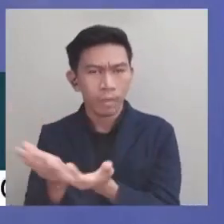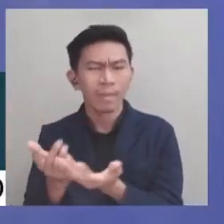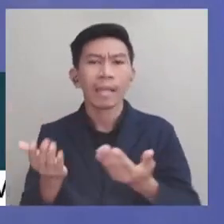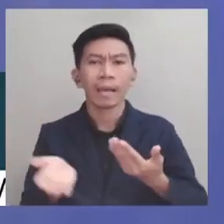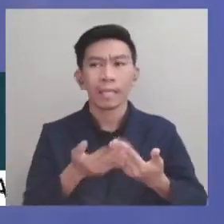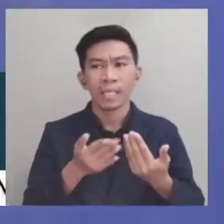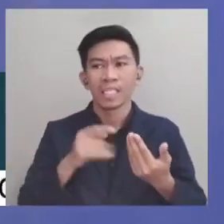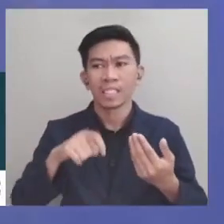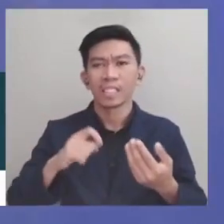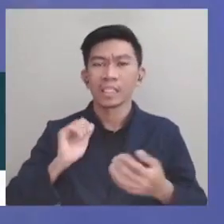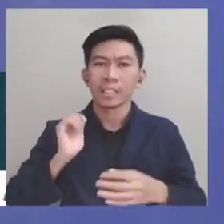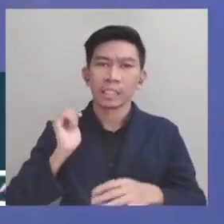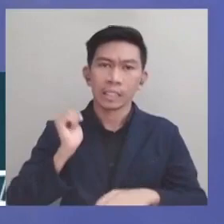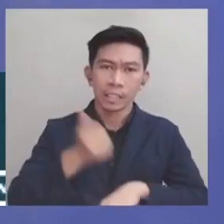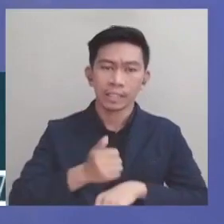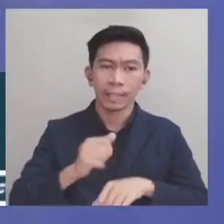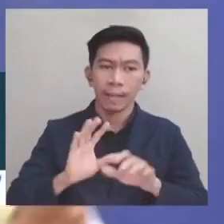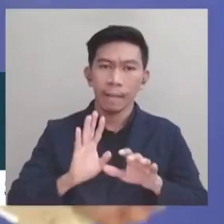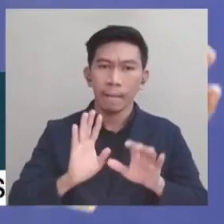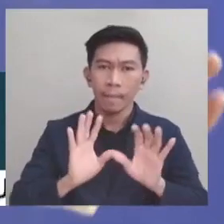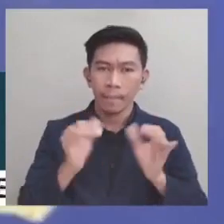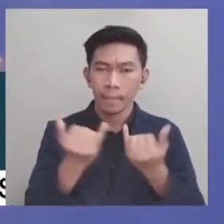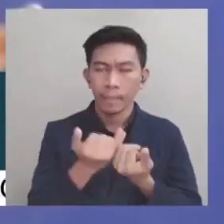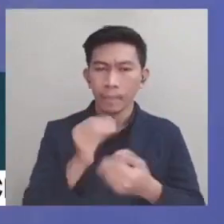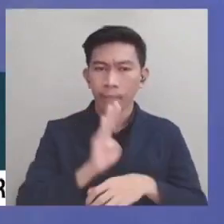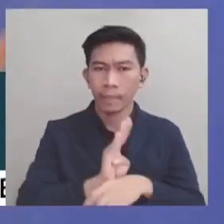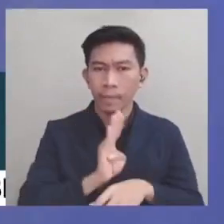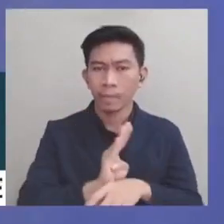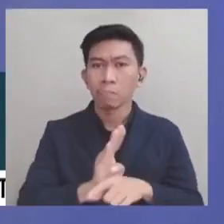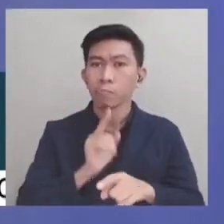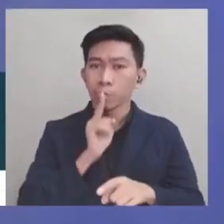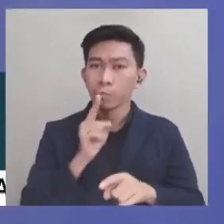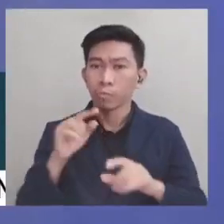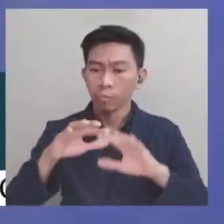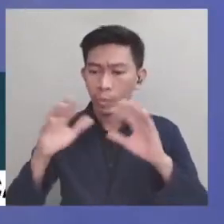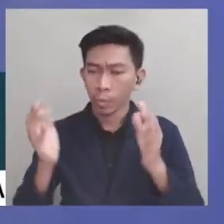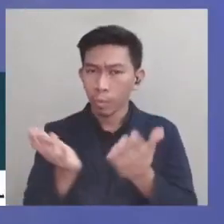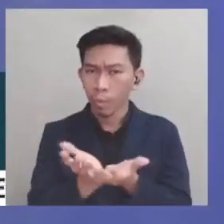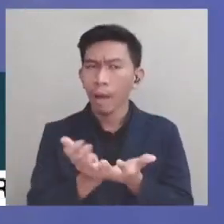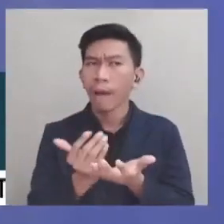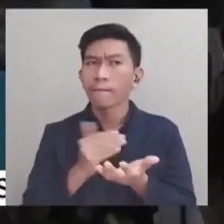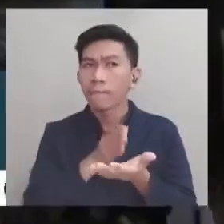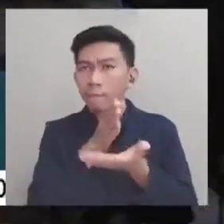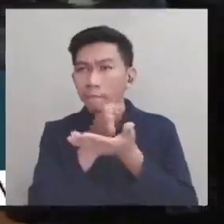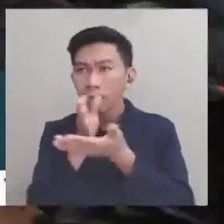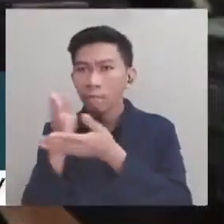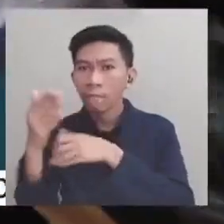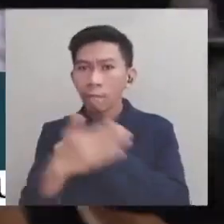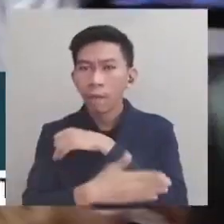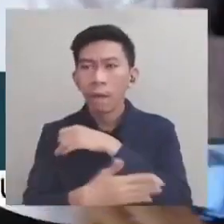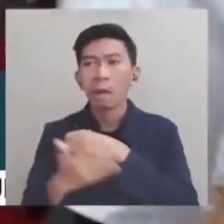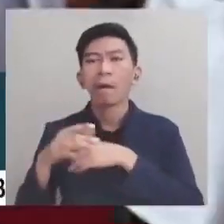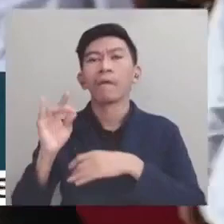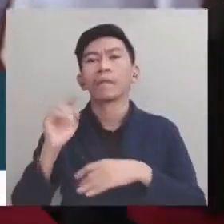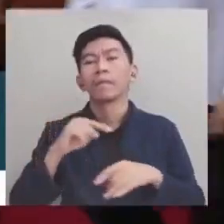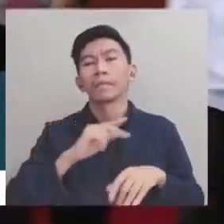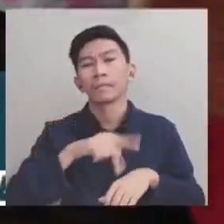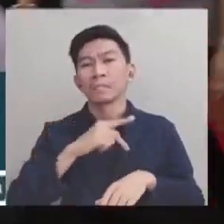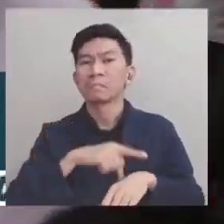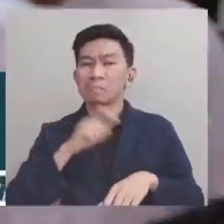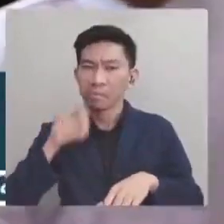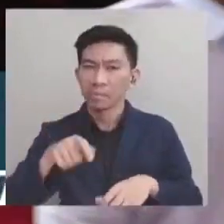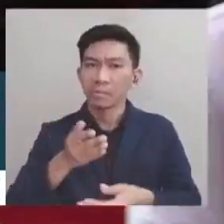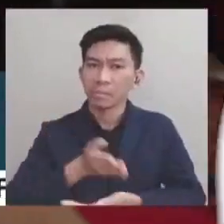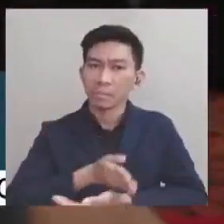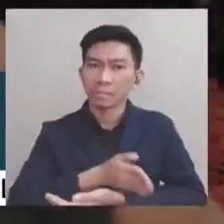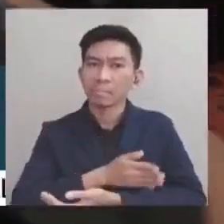foreign investors that he spoke to during his trips have identified as an area where the country needs to significantly improve. Marcos